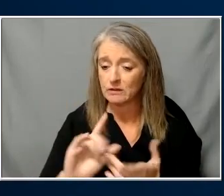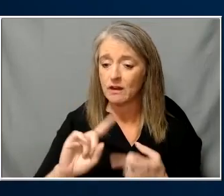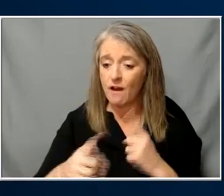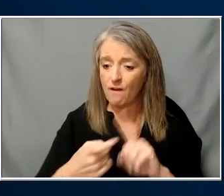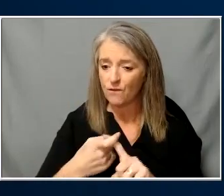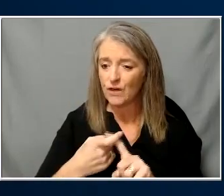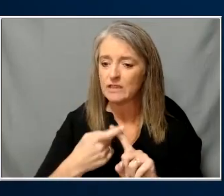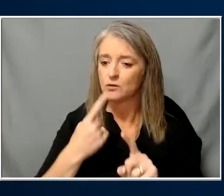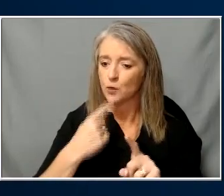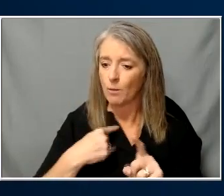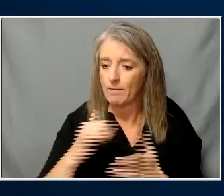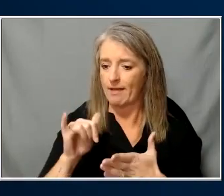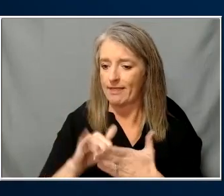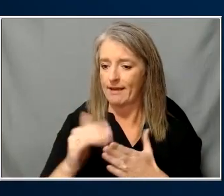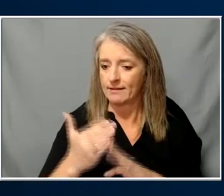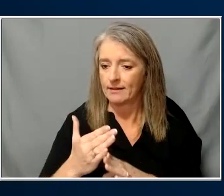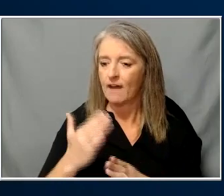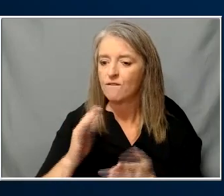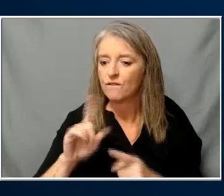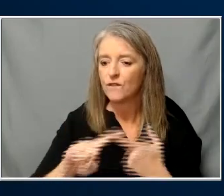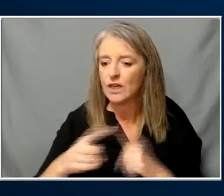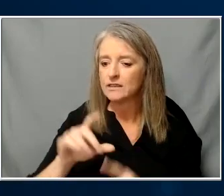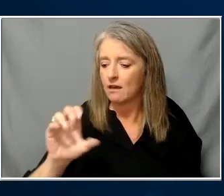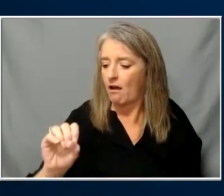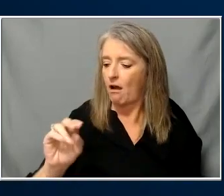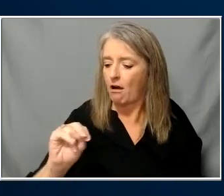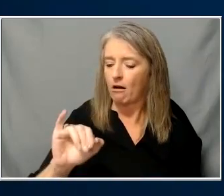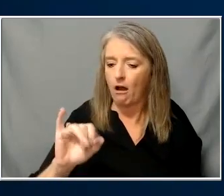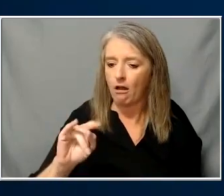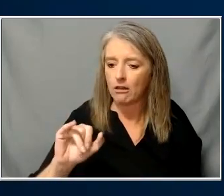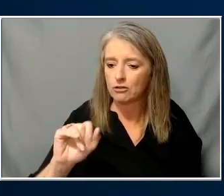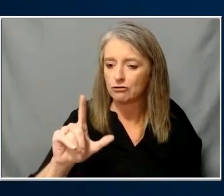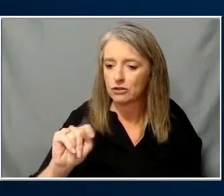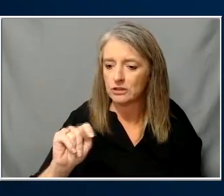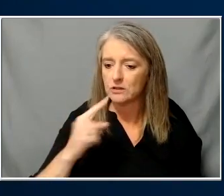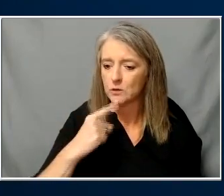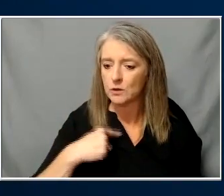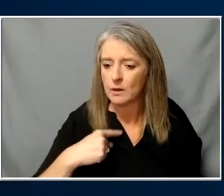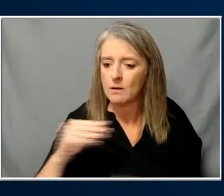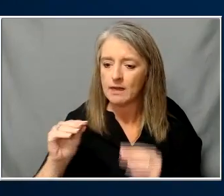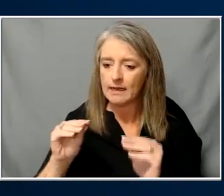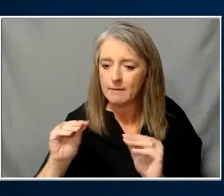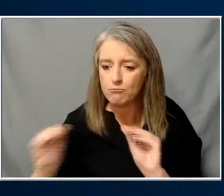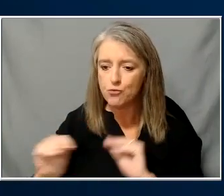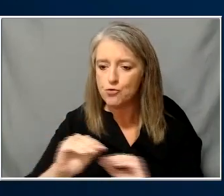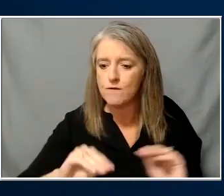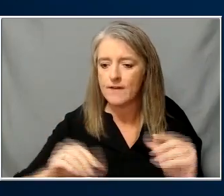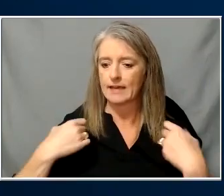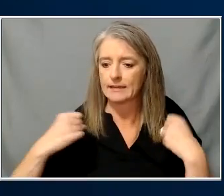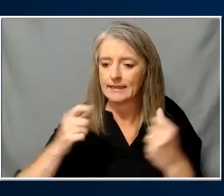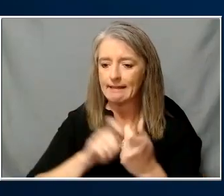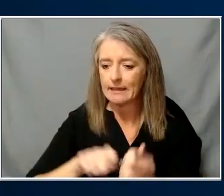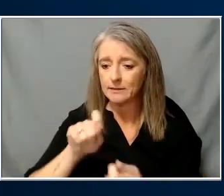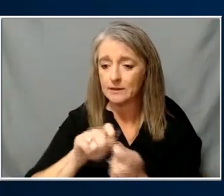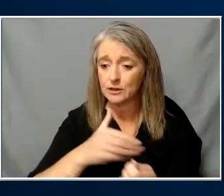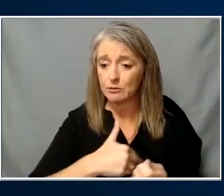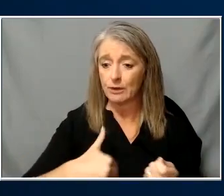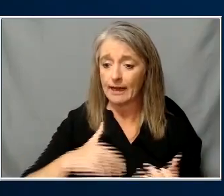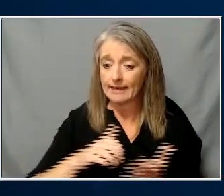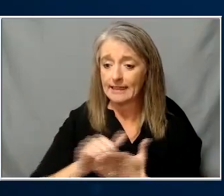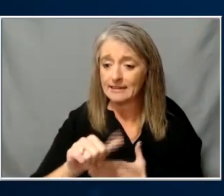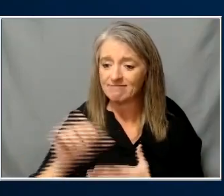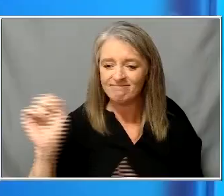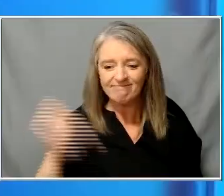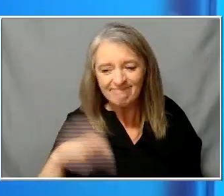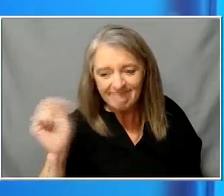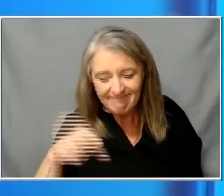her about this. So just correlation, I would imagine any sort of movement and exercise is good, but Yes. anything specific when it comes to breast cancer? Yes, this is something we've actually